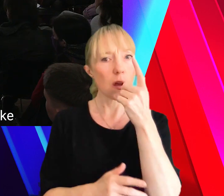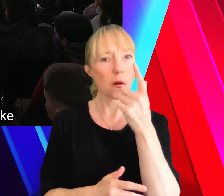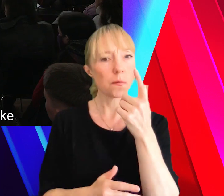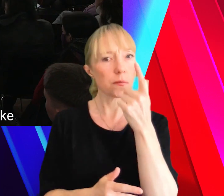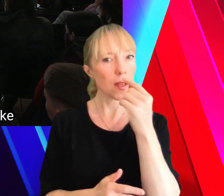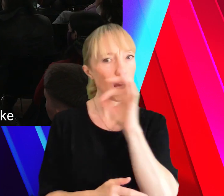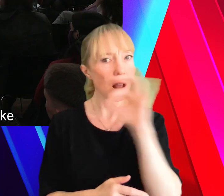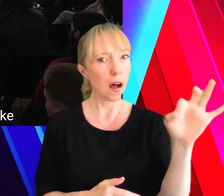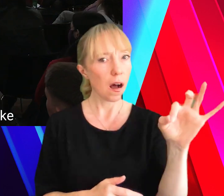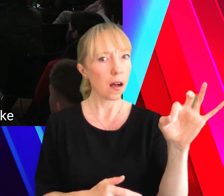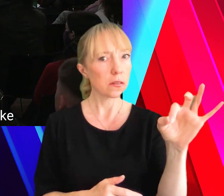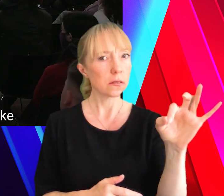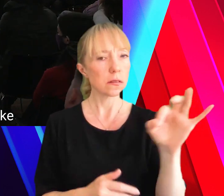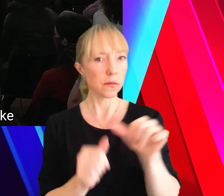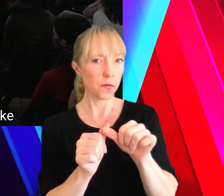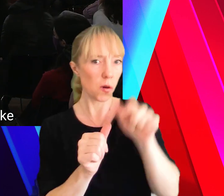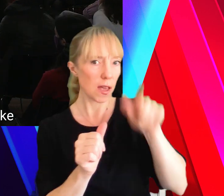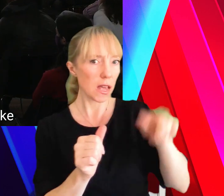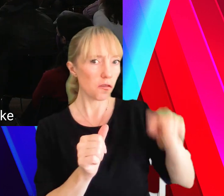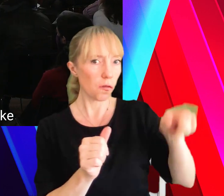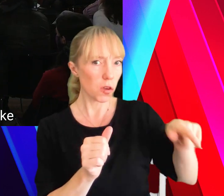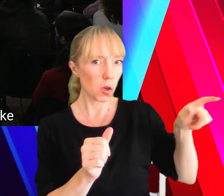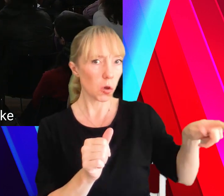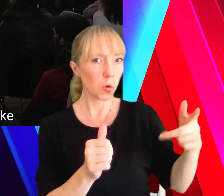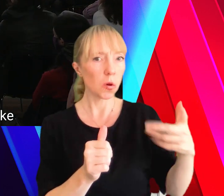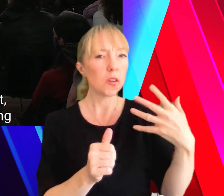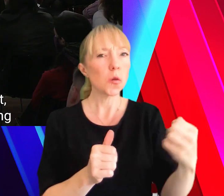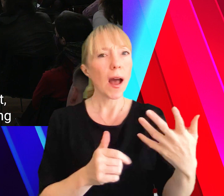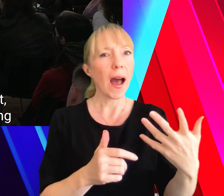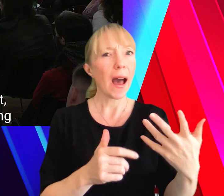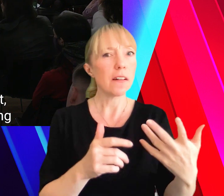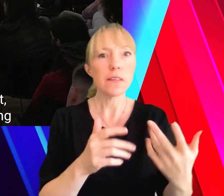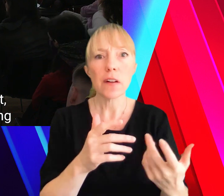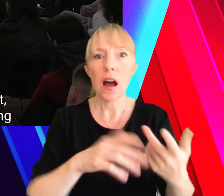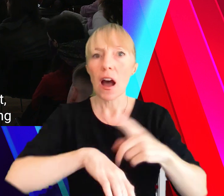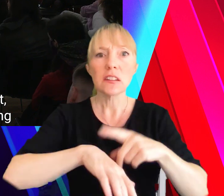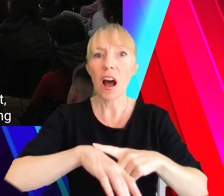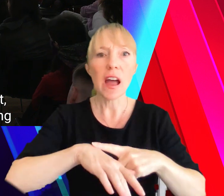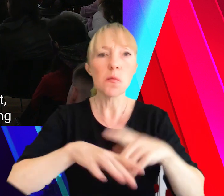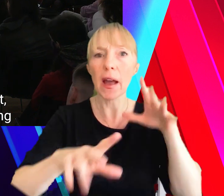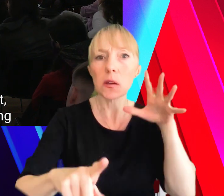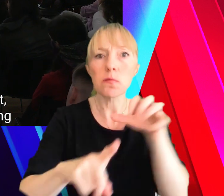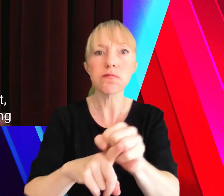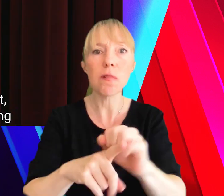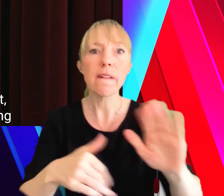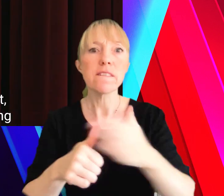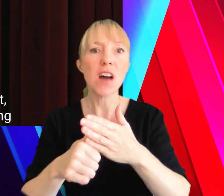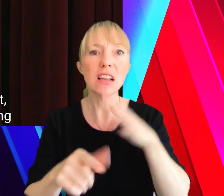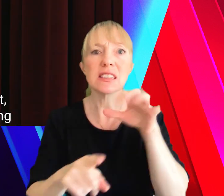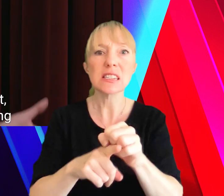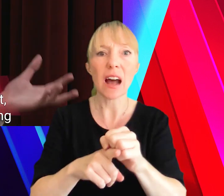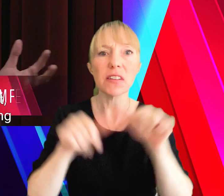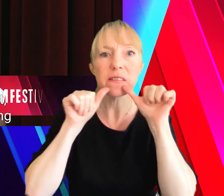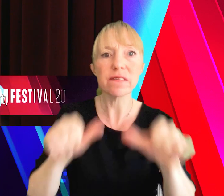what, for each of you, like, did you have like a moment where you're like, when you sort of first discovered fan content, whether that was